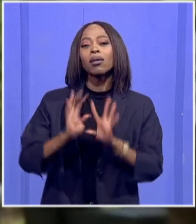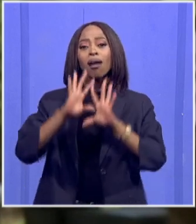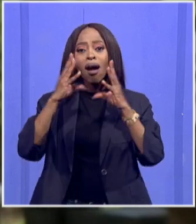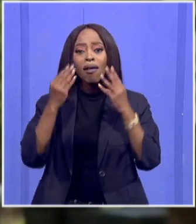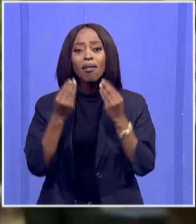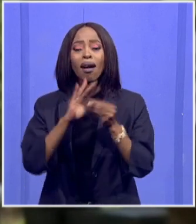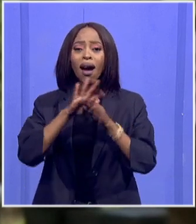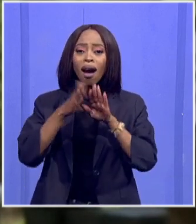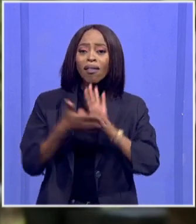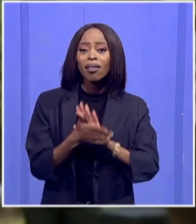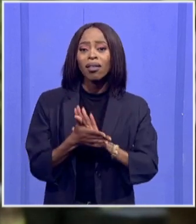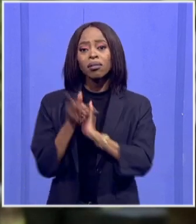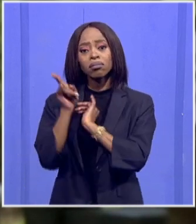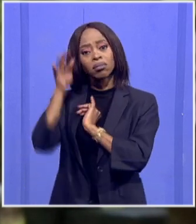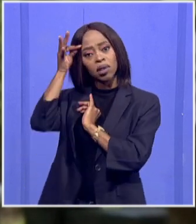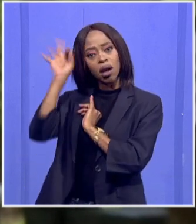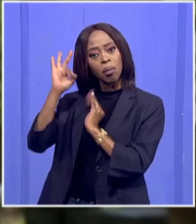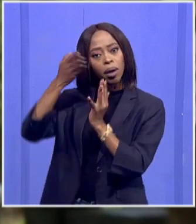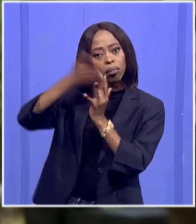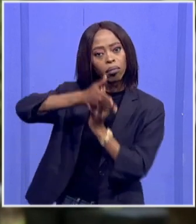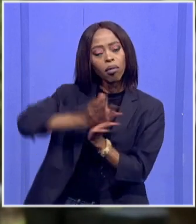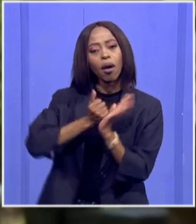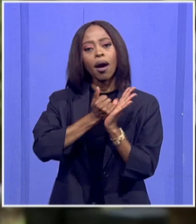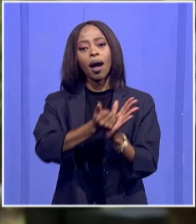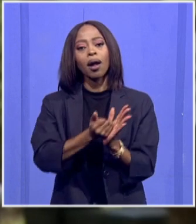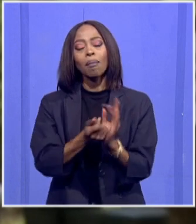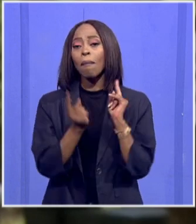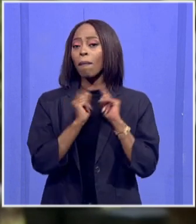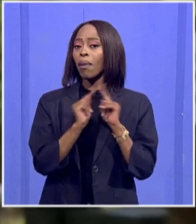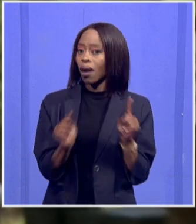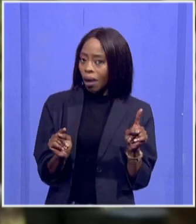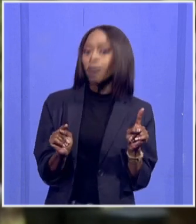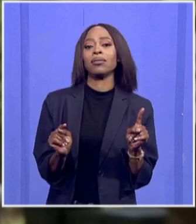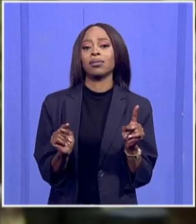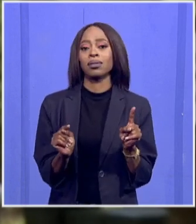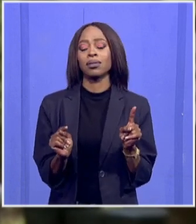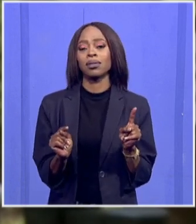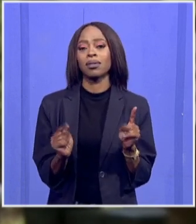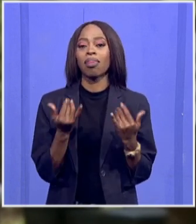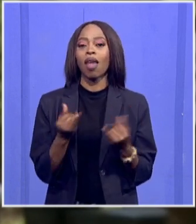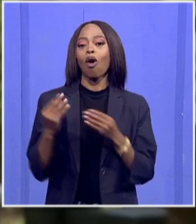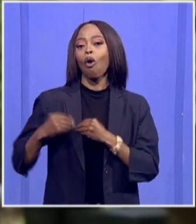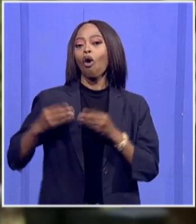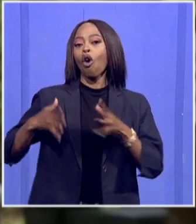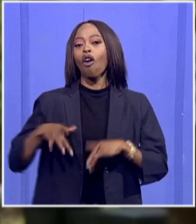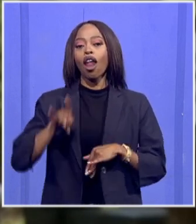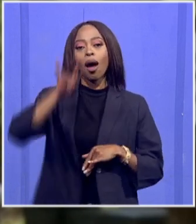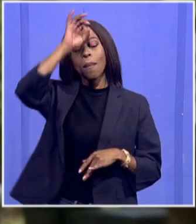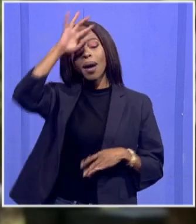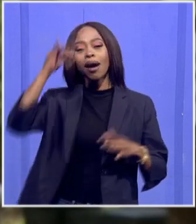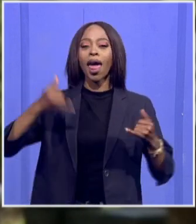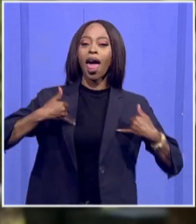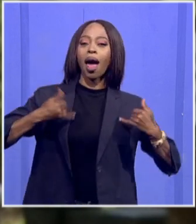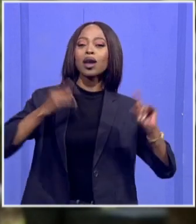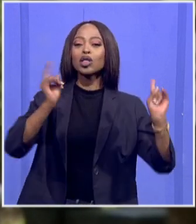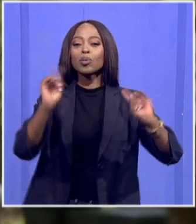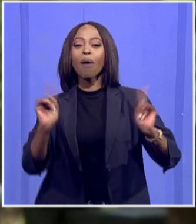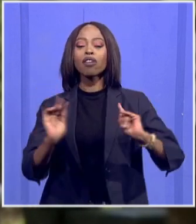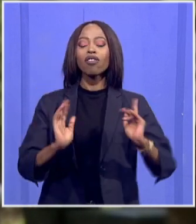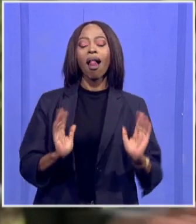that the government can intervene. But it looks like this particular owners of this mine are enjoying special